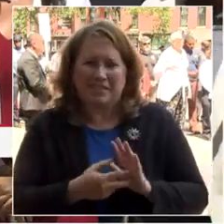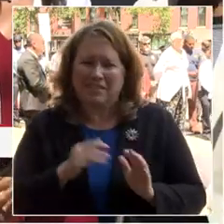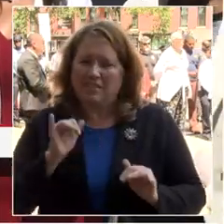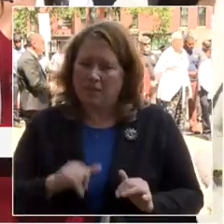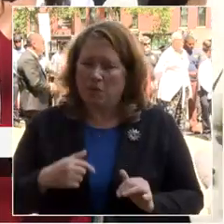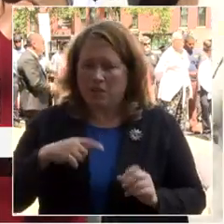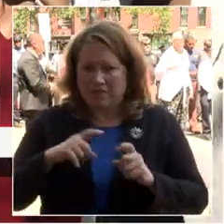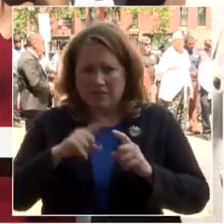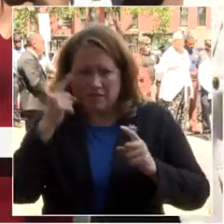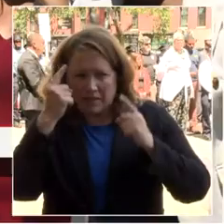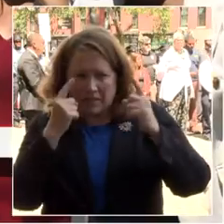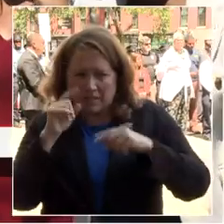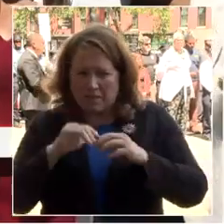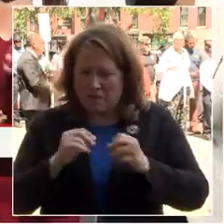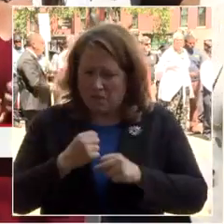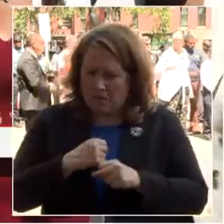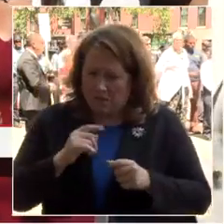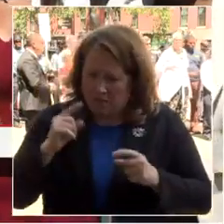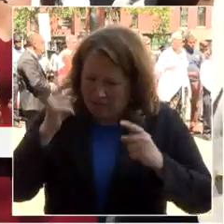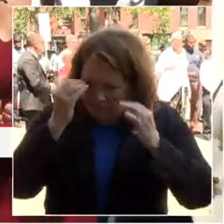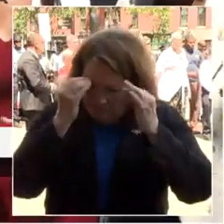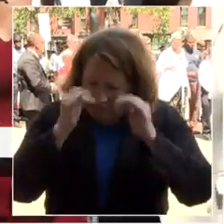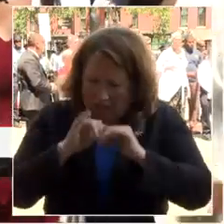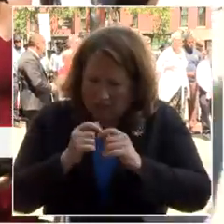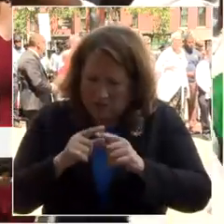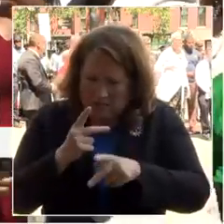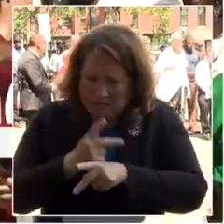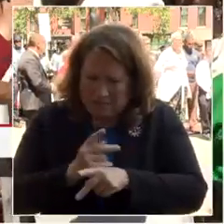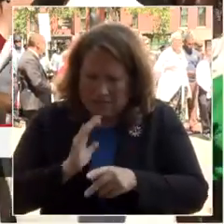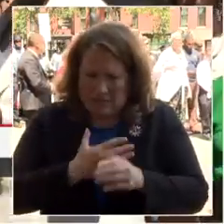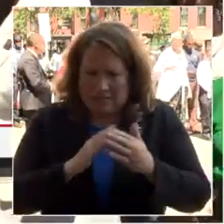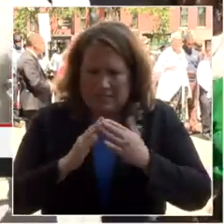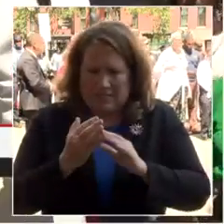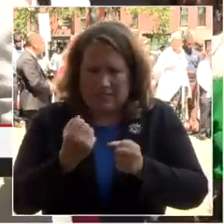summer and a very, very safe 4th of July.